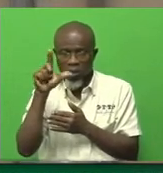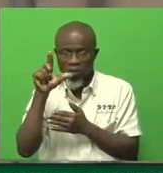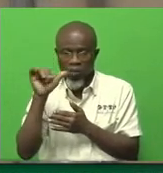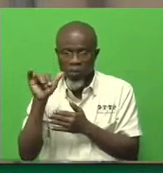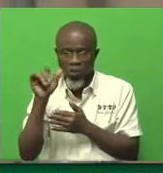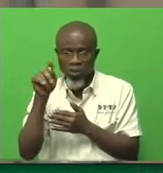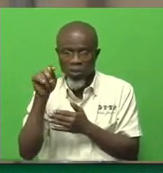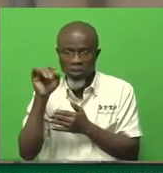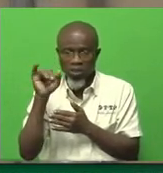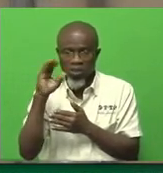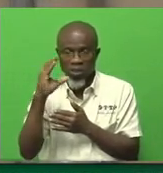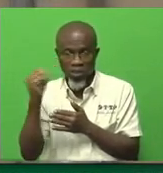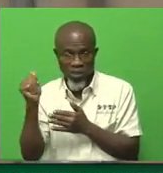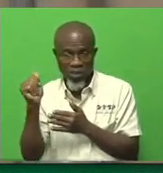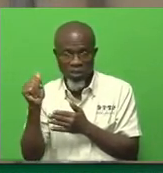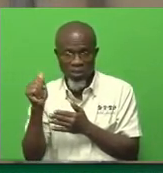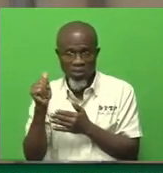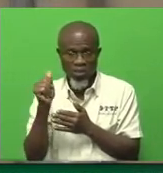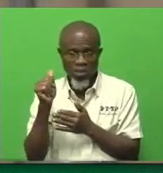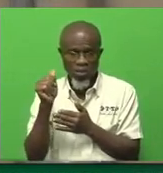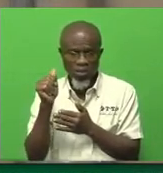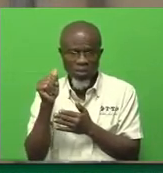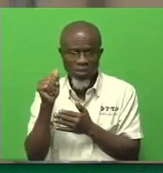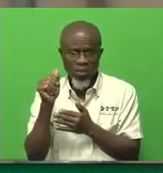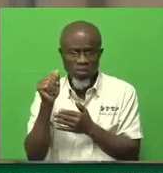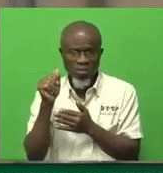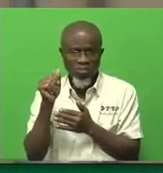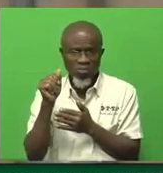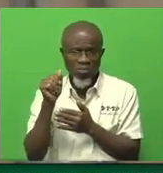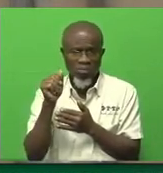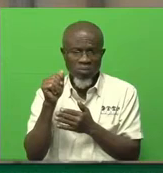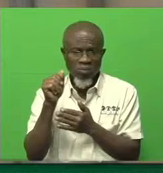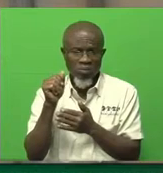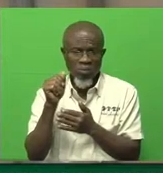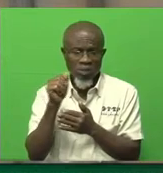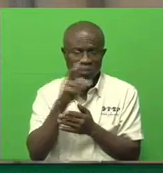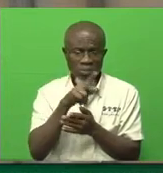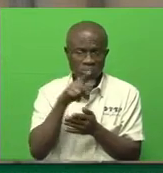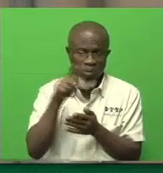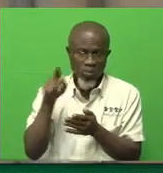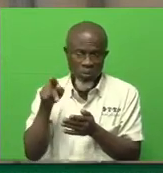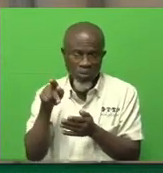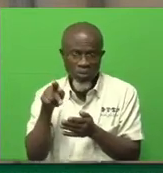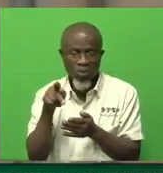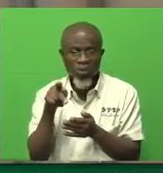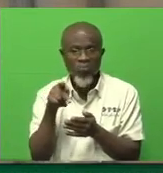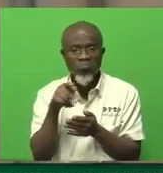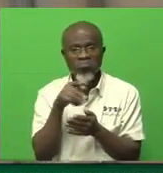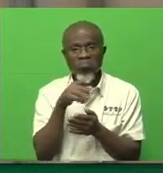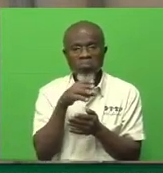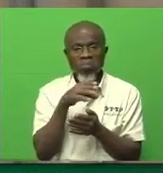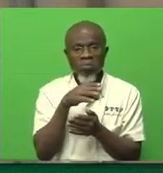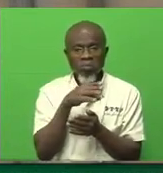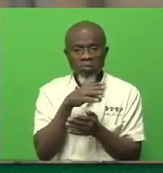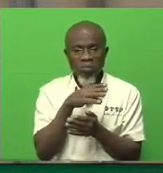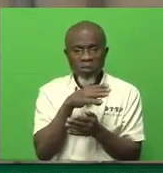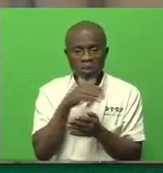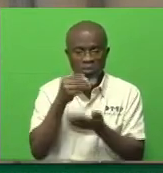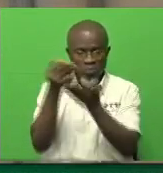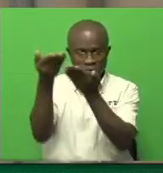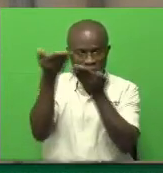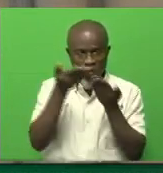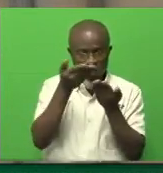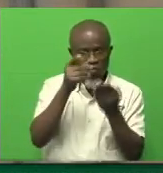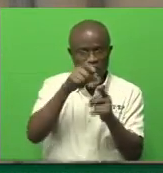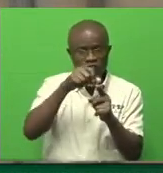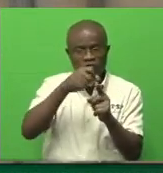2010 yes when I say the partnership in 2010 but they brought it from outside